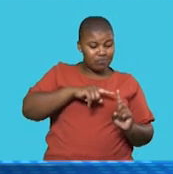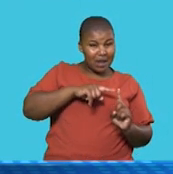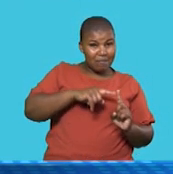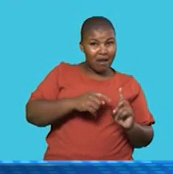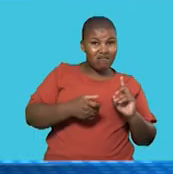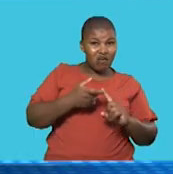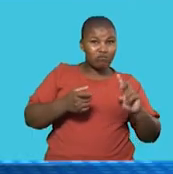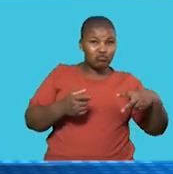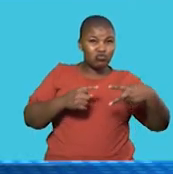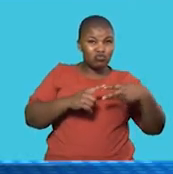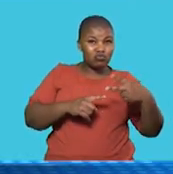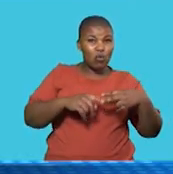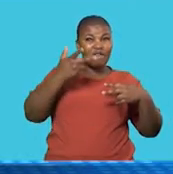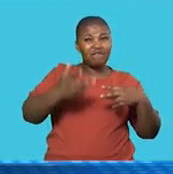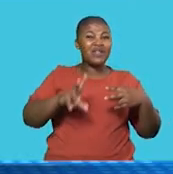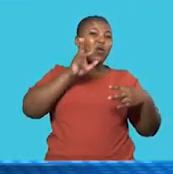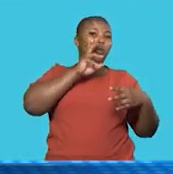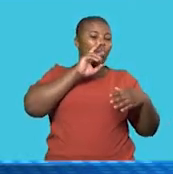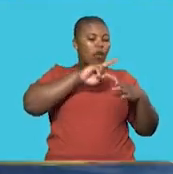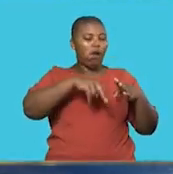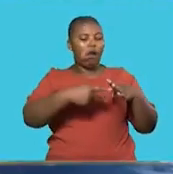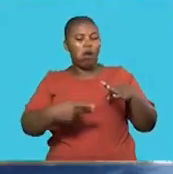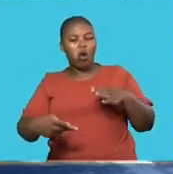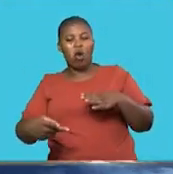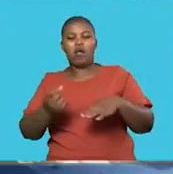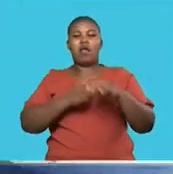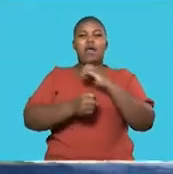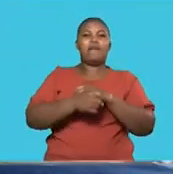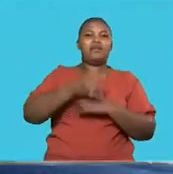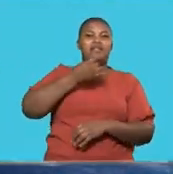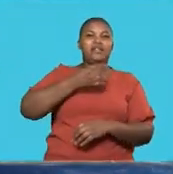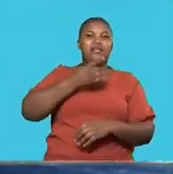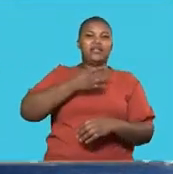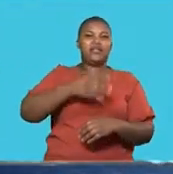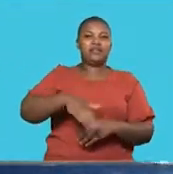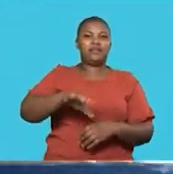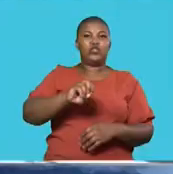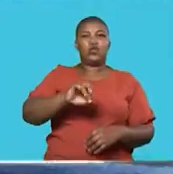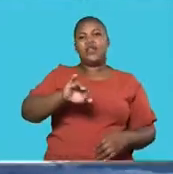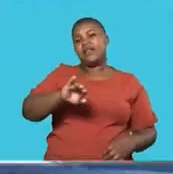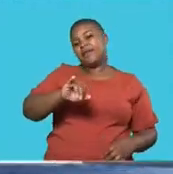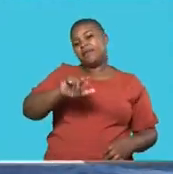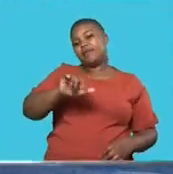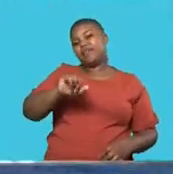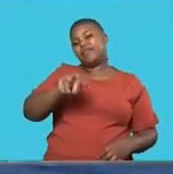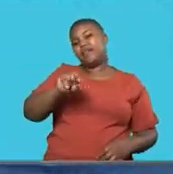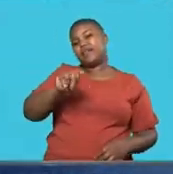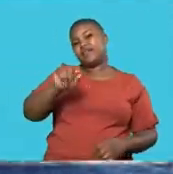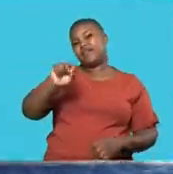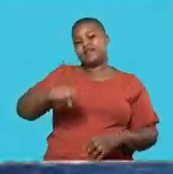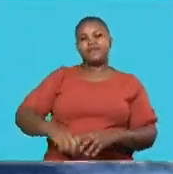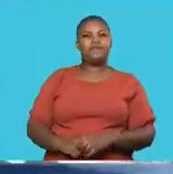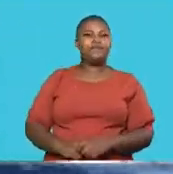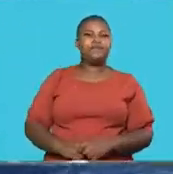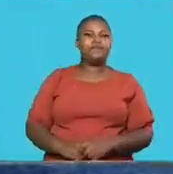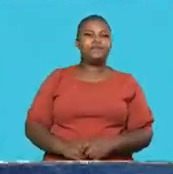allegedly drowned on Saturday evening in Olifantslvei. Khumalo o bolela ha tshebetso ya go